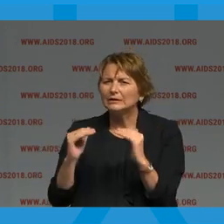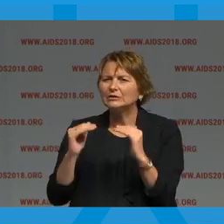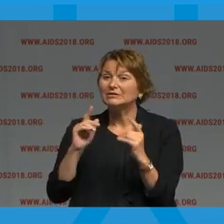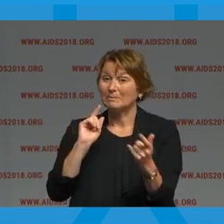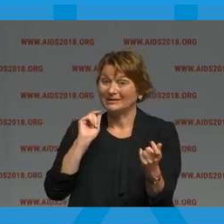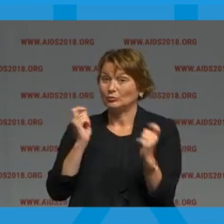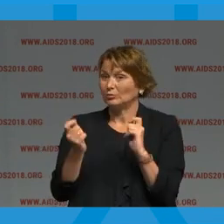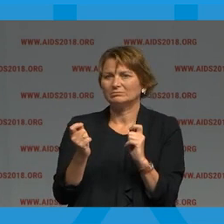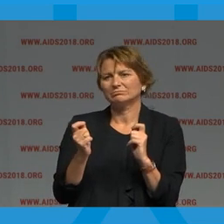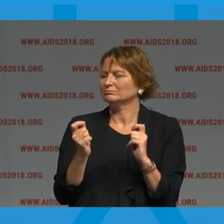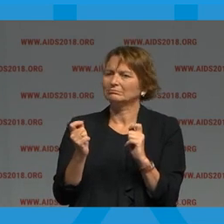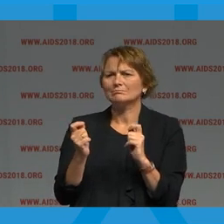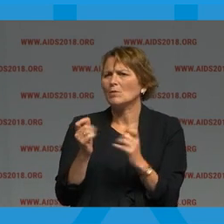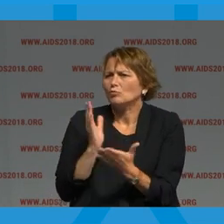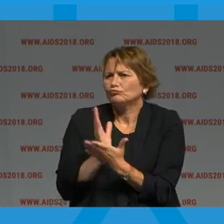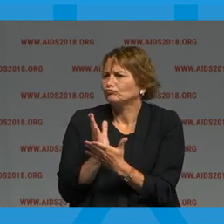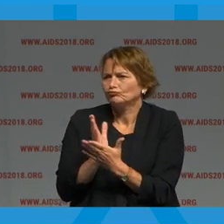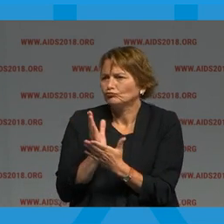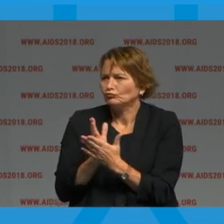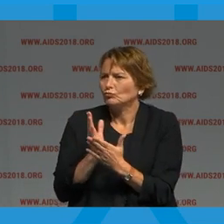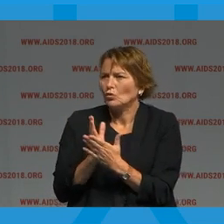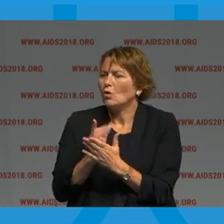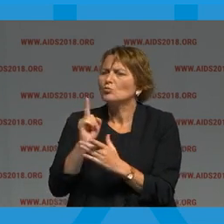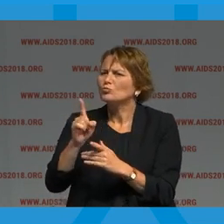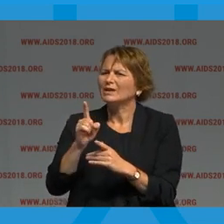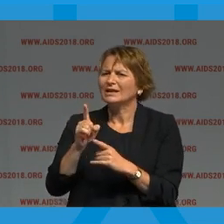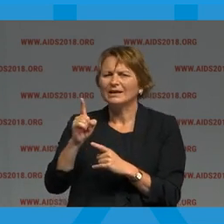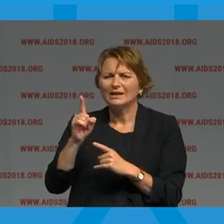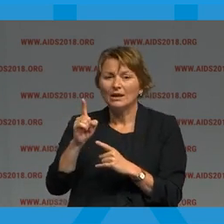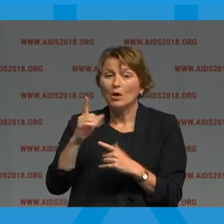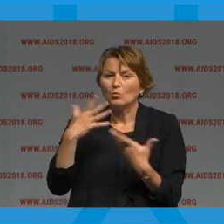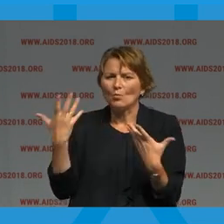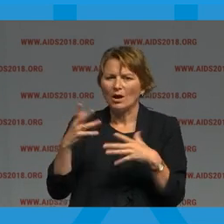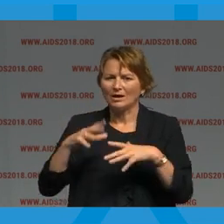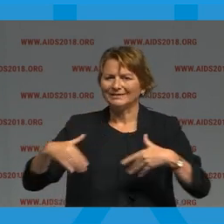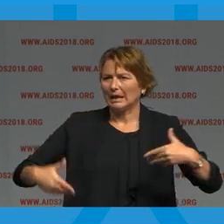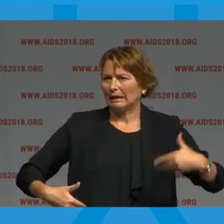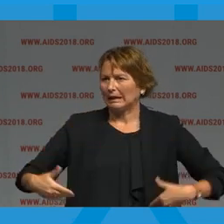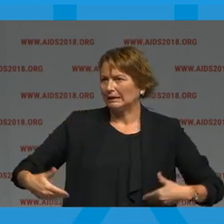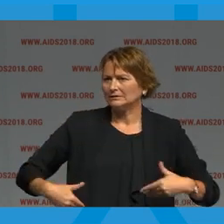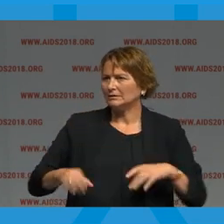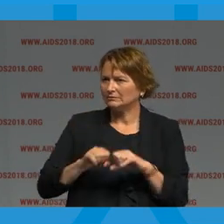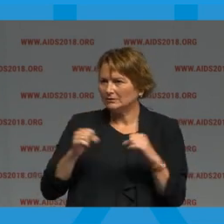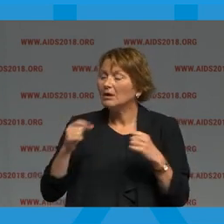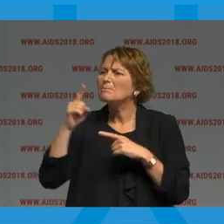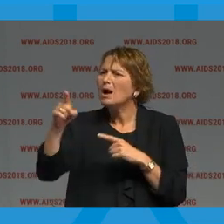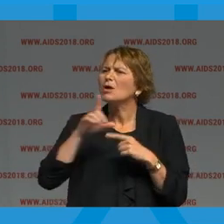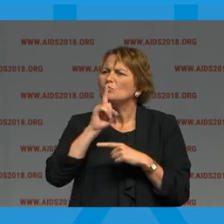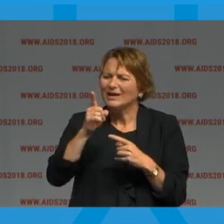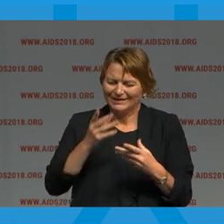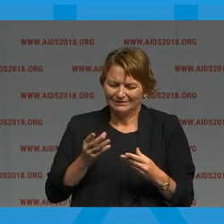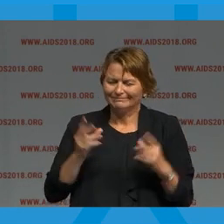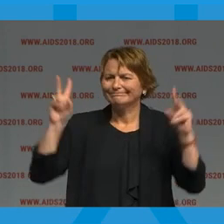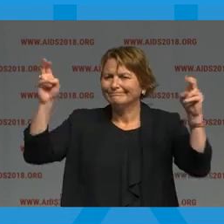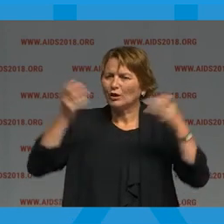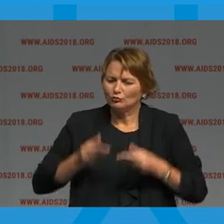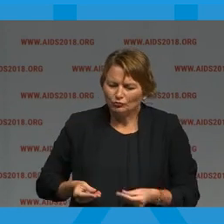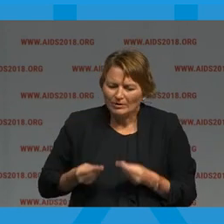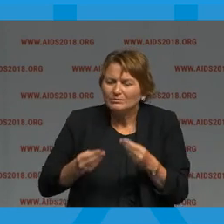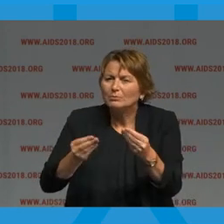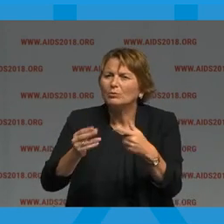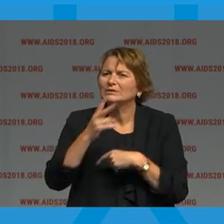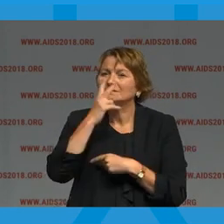but this is not a true renal injury. This is just the effect on the tubular transporters that you see